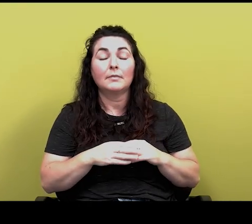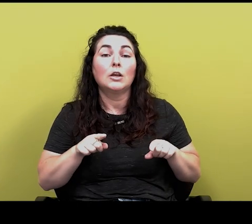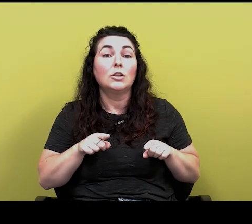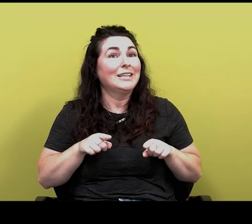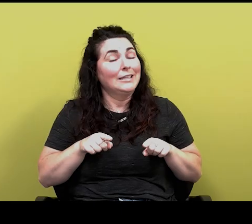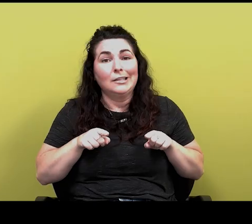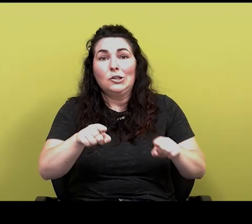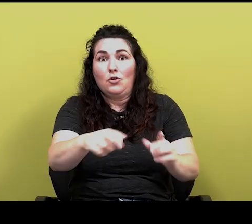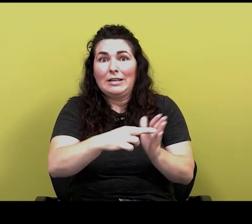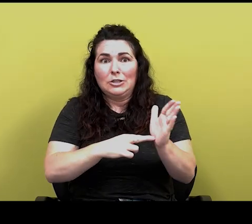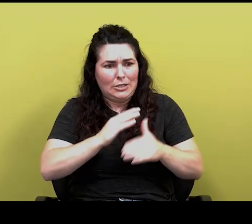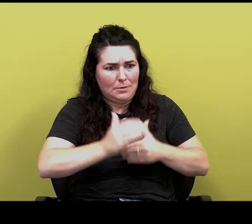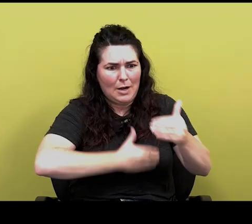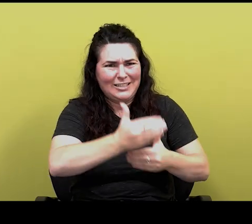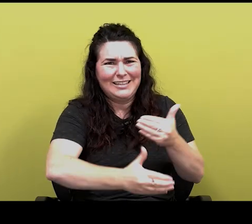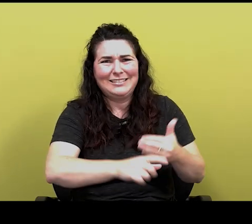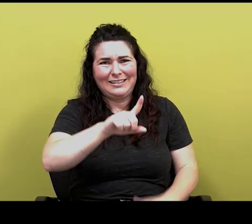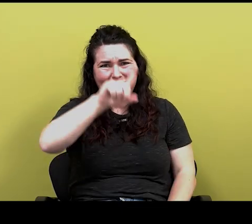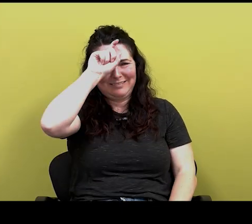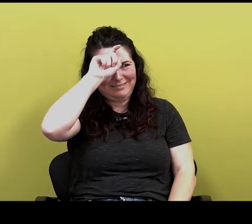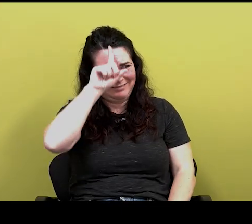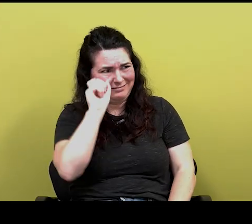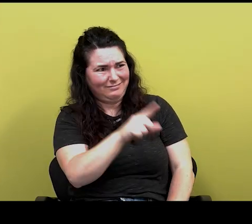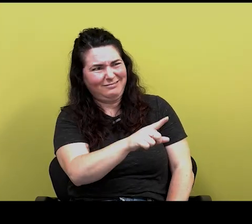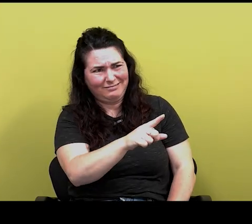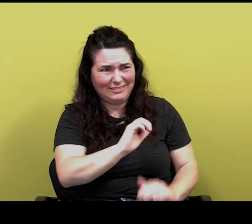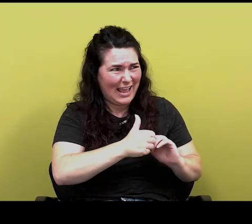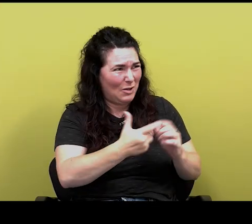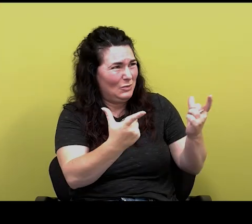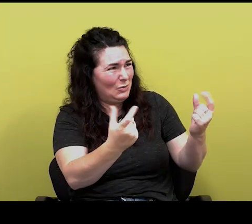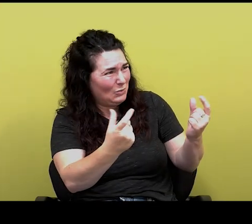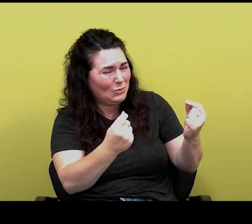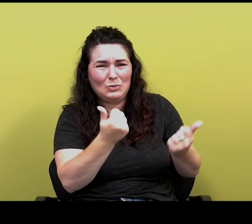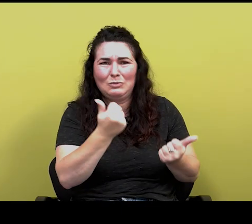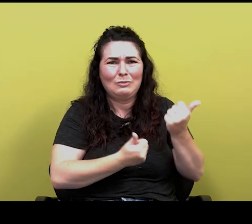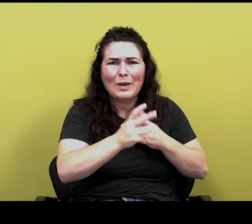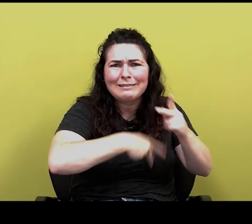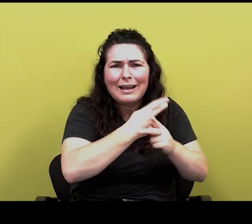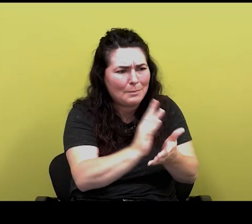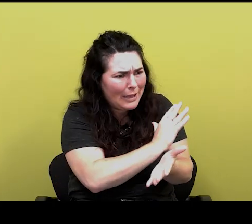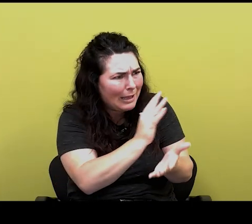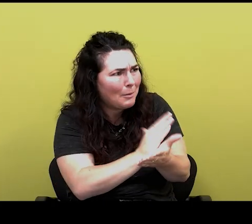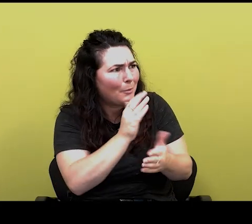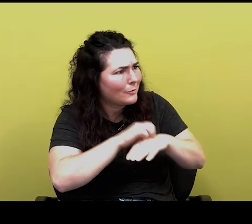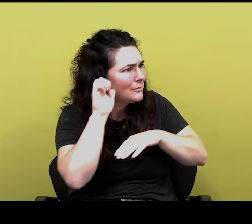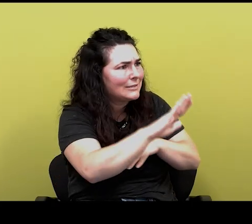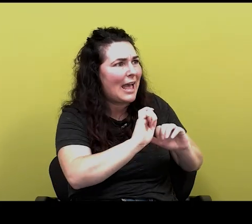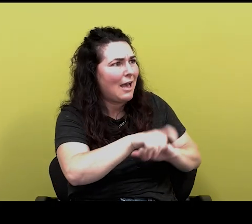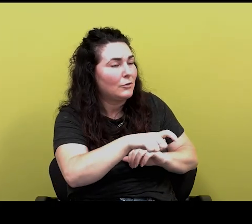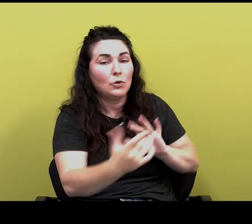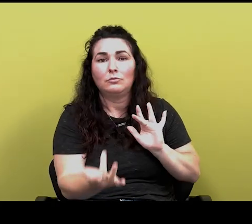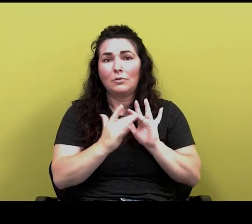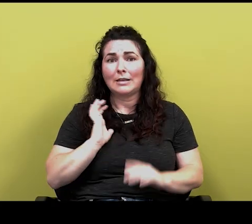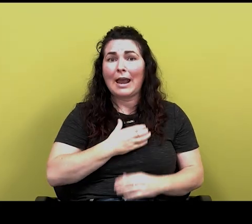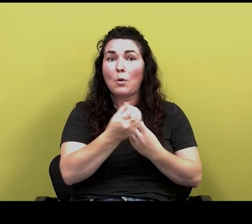about the registration process, which type of registration to request, or what type of documentation may be required, they can always contact our